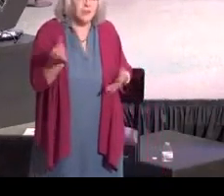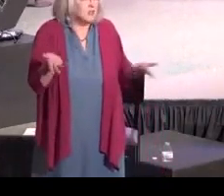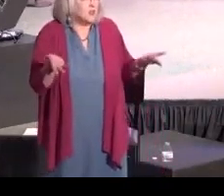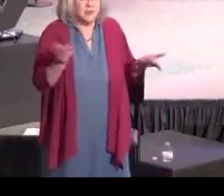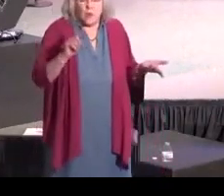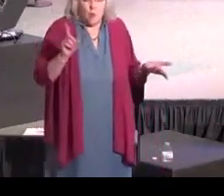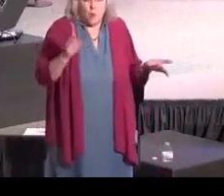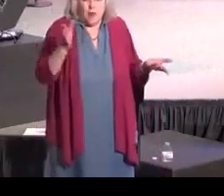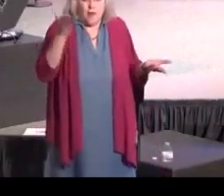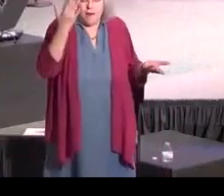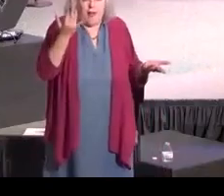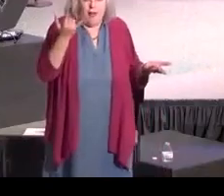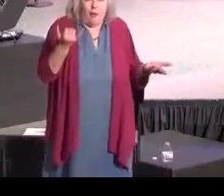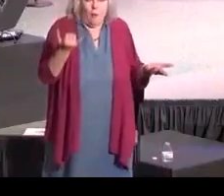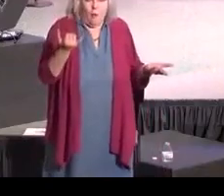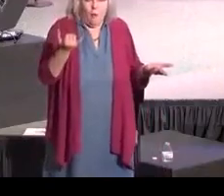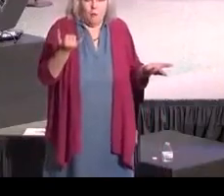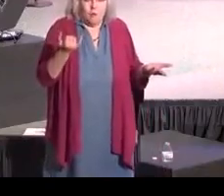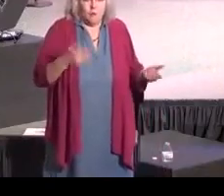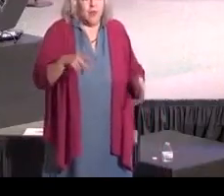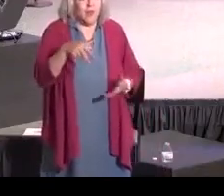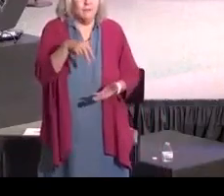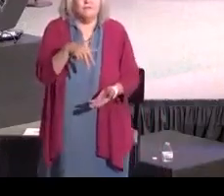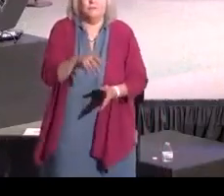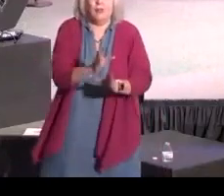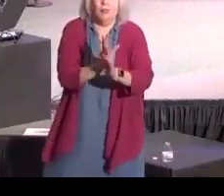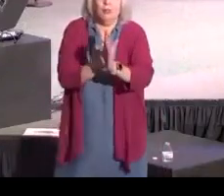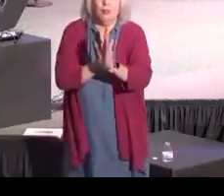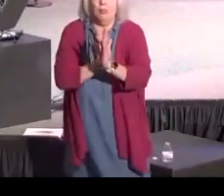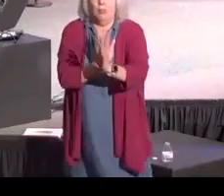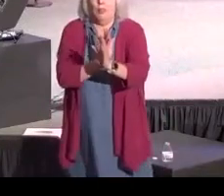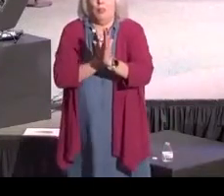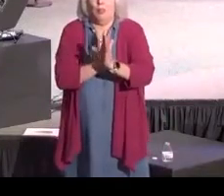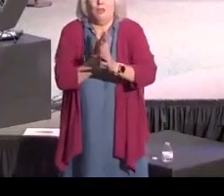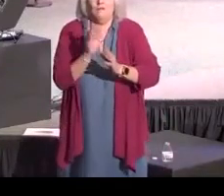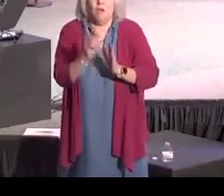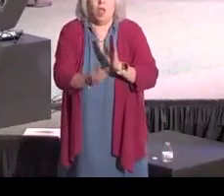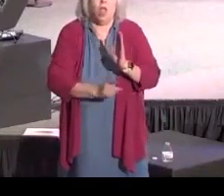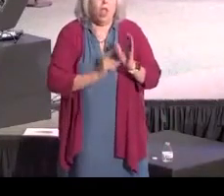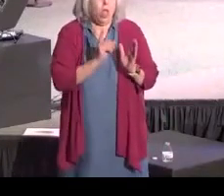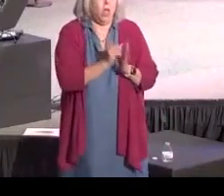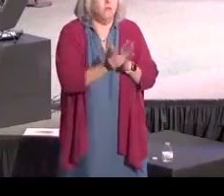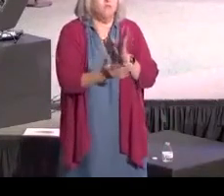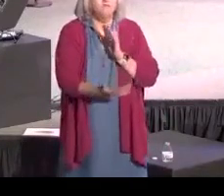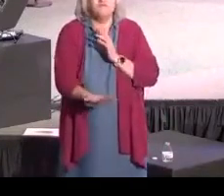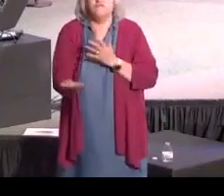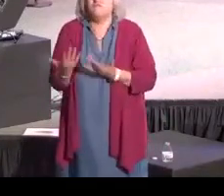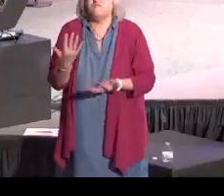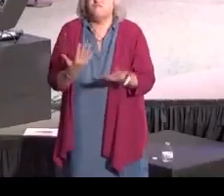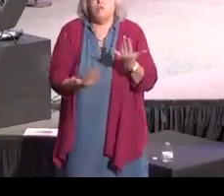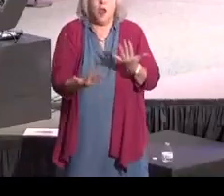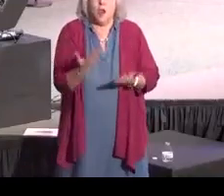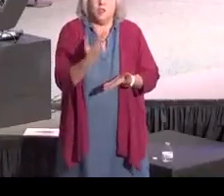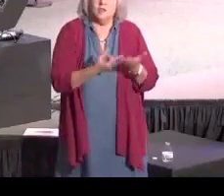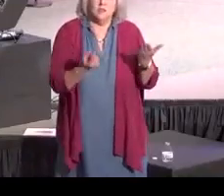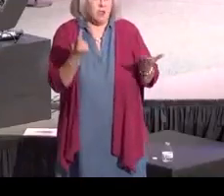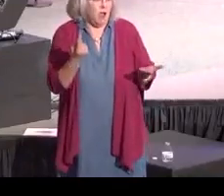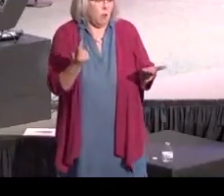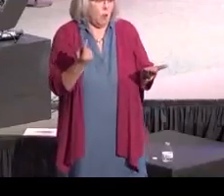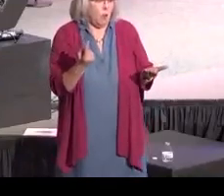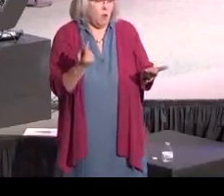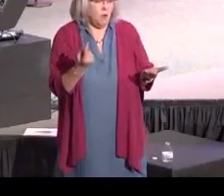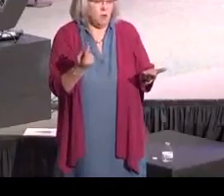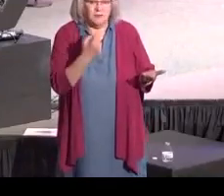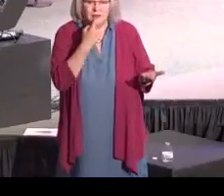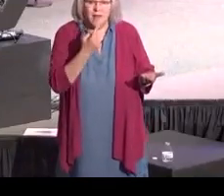now? Well, we had to go stand in line to find out for hours. When we finally got someone,